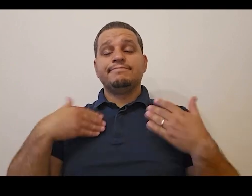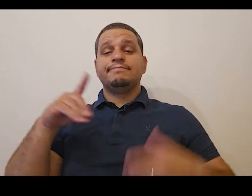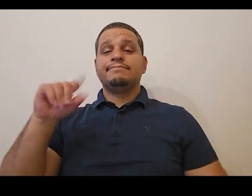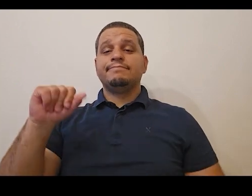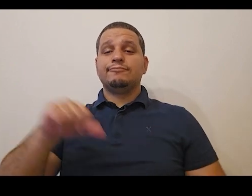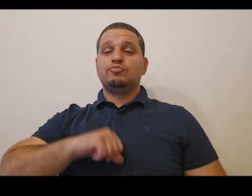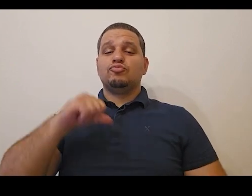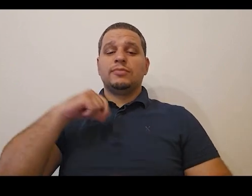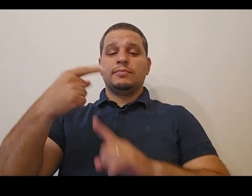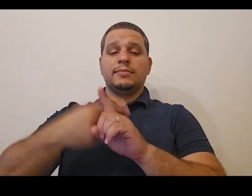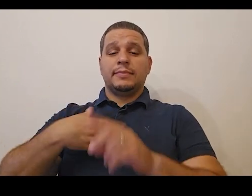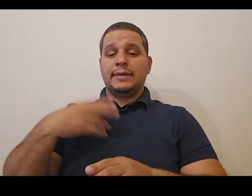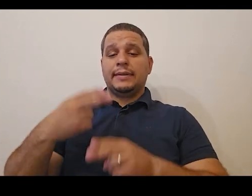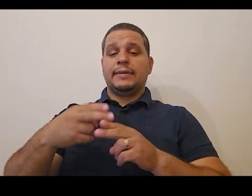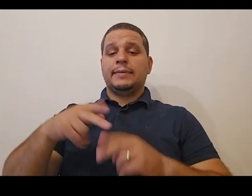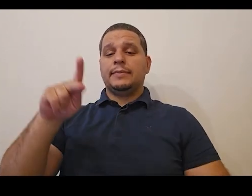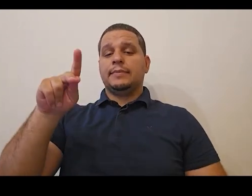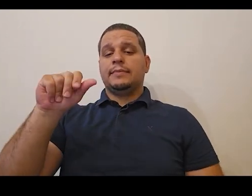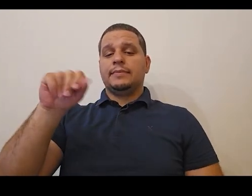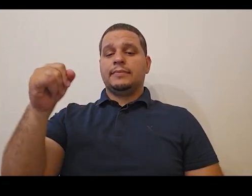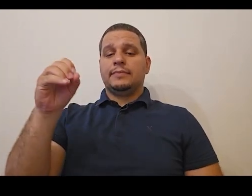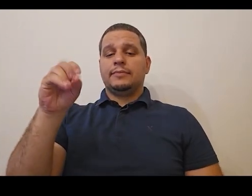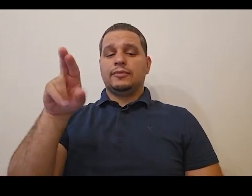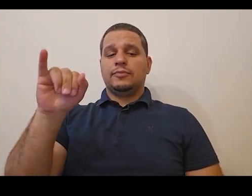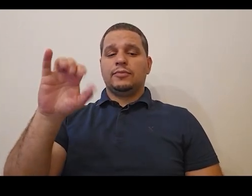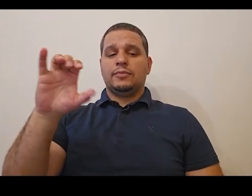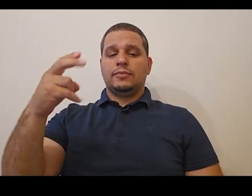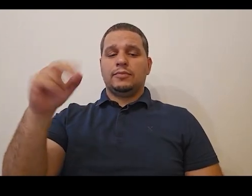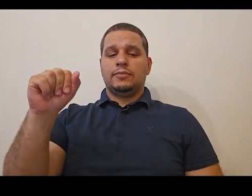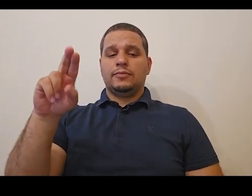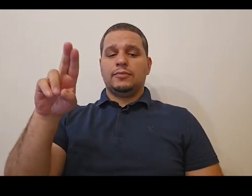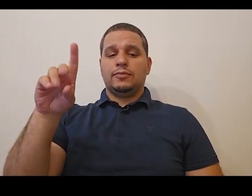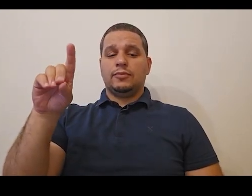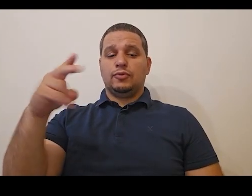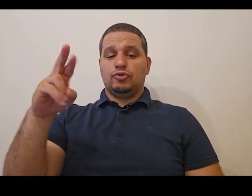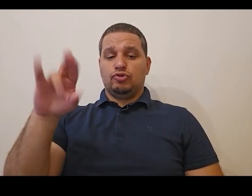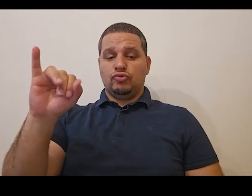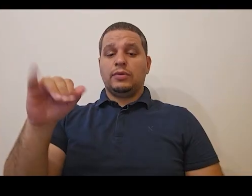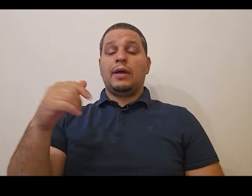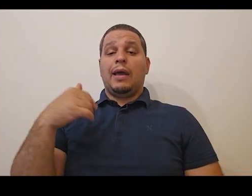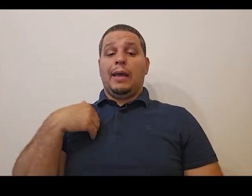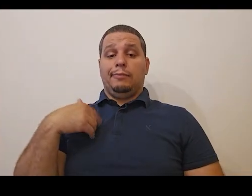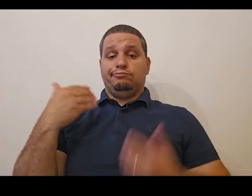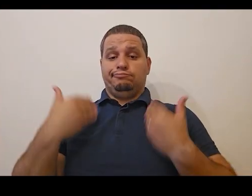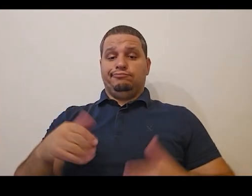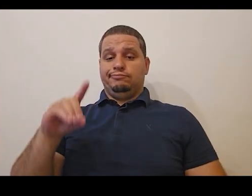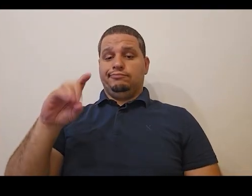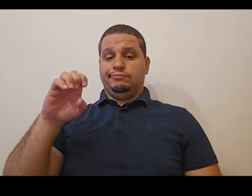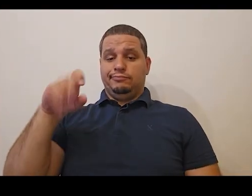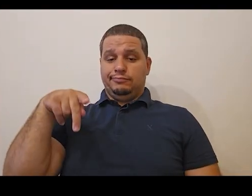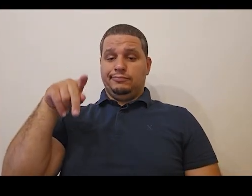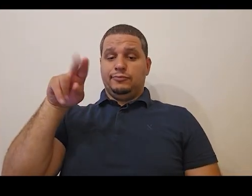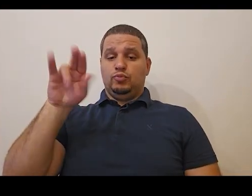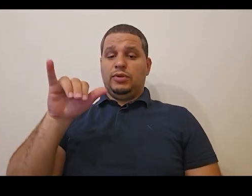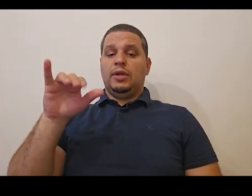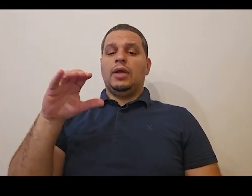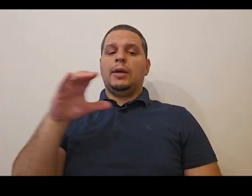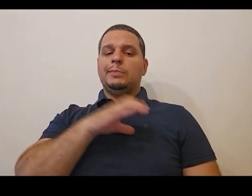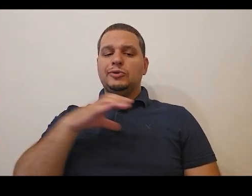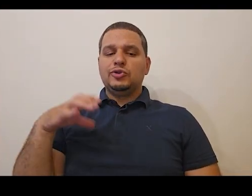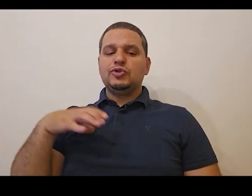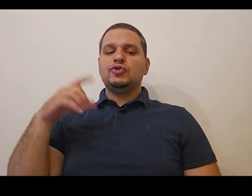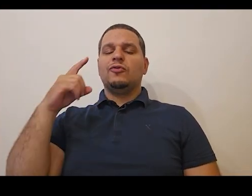Happy Disability Pride Month. My name is Kajari Chaudhary, and I serve as the Deputy Commissioner of Community